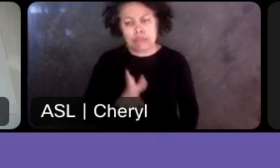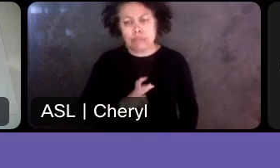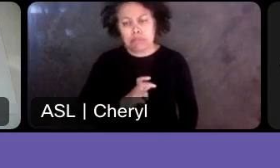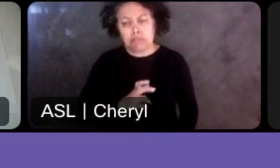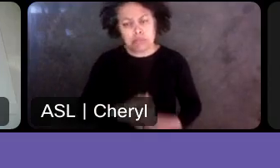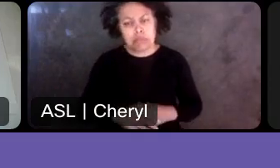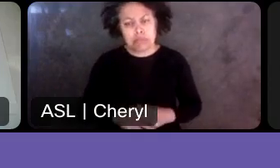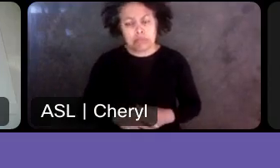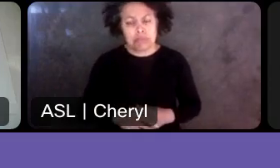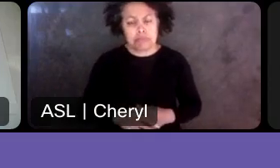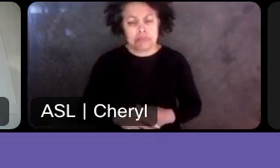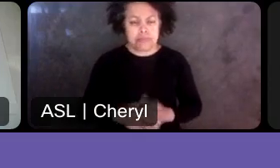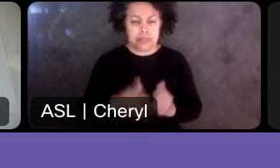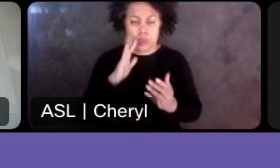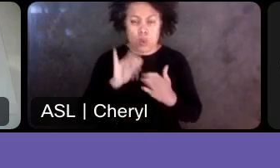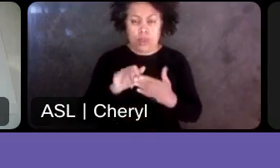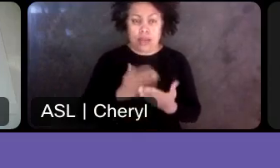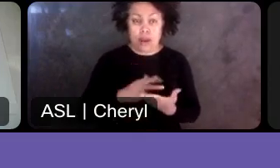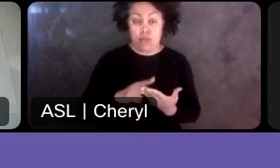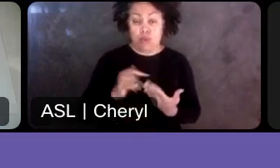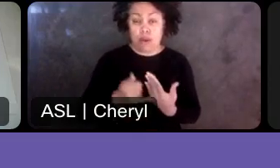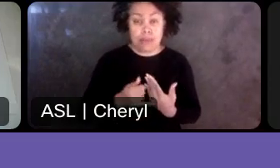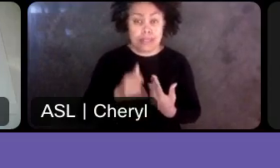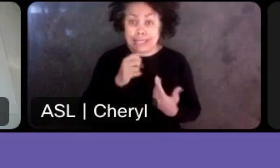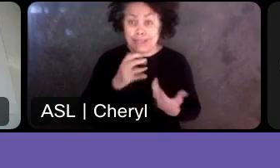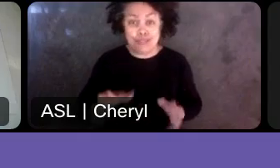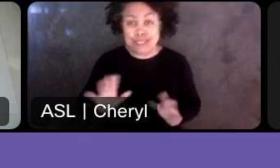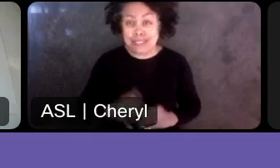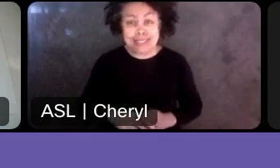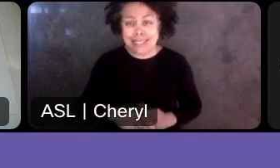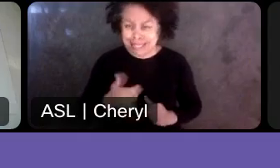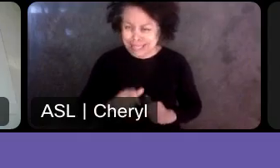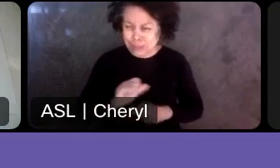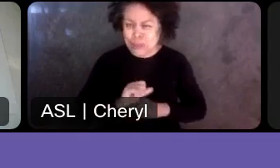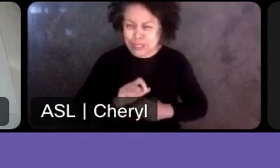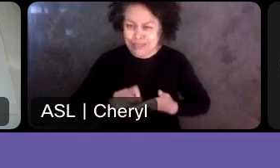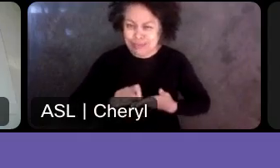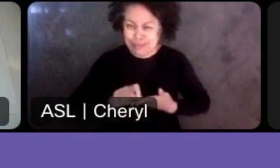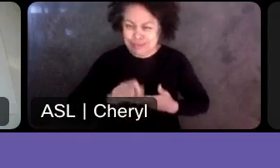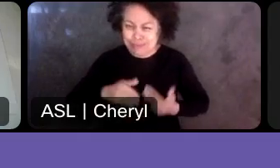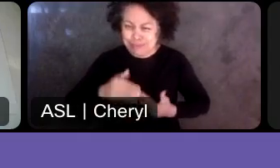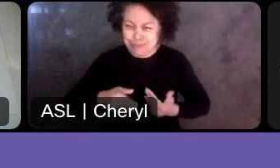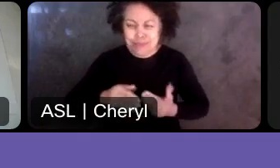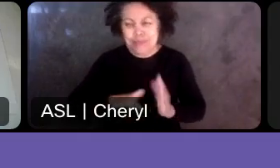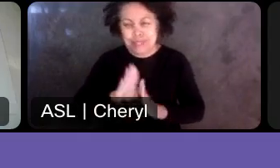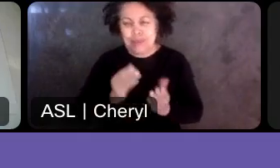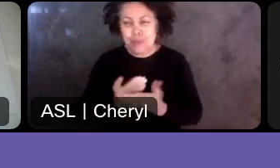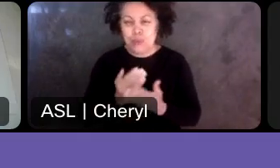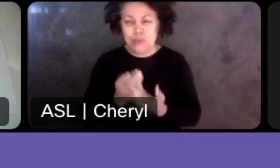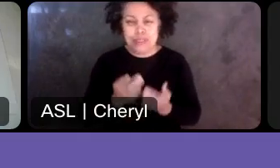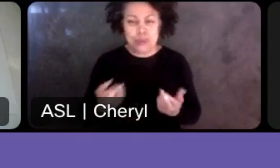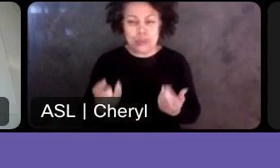Please note that this project is not over. It is still in development, so we are still developing new